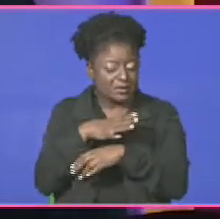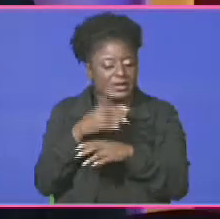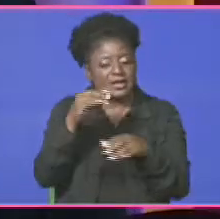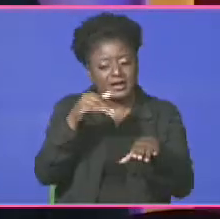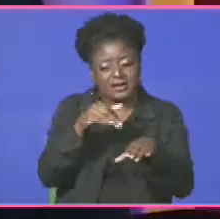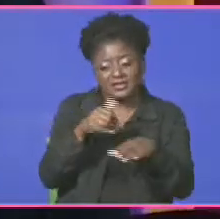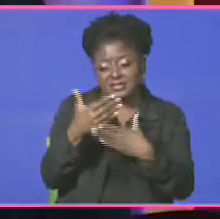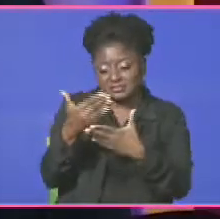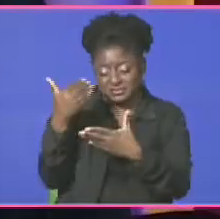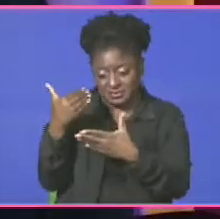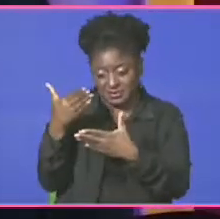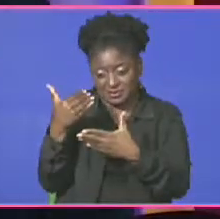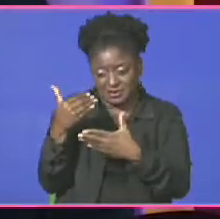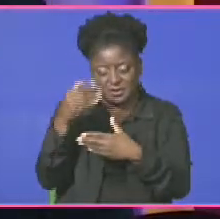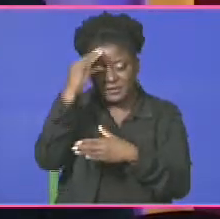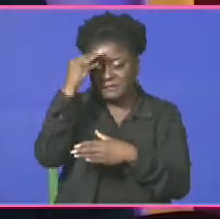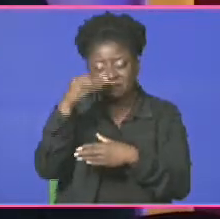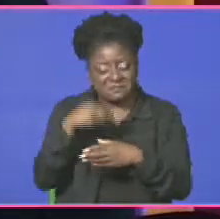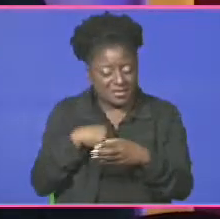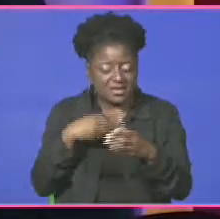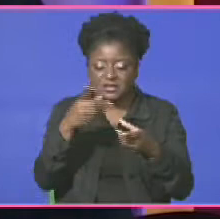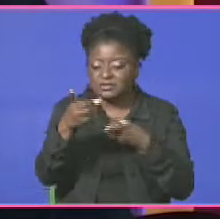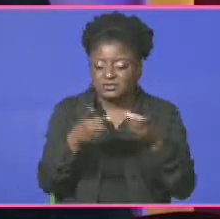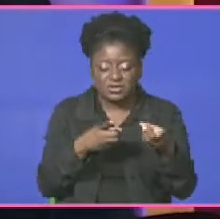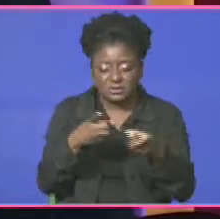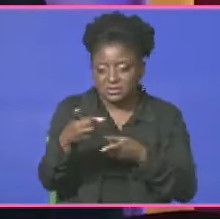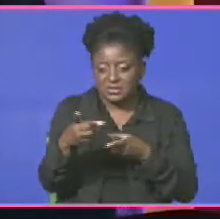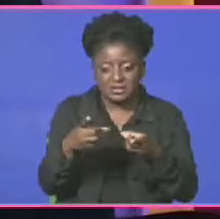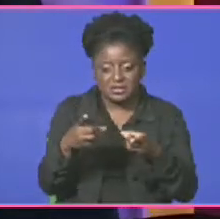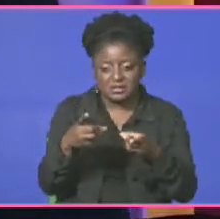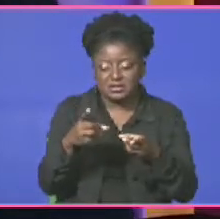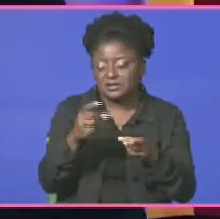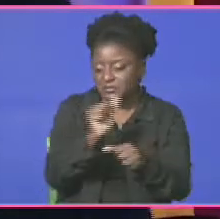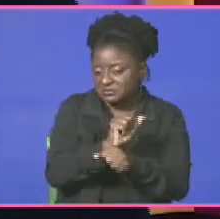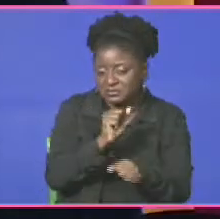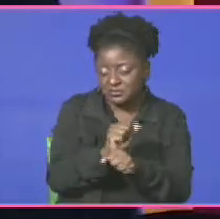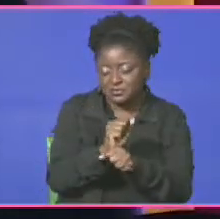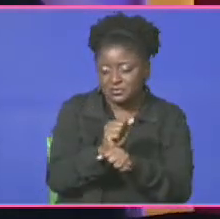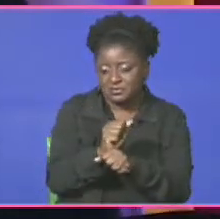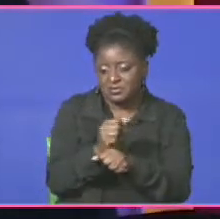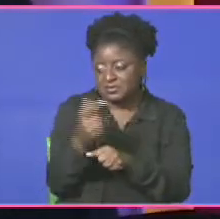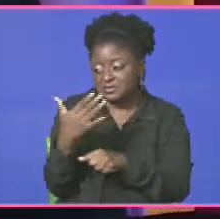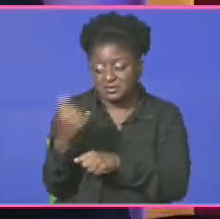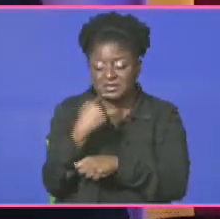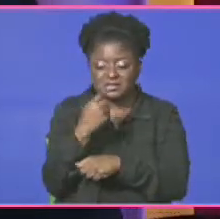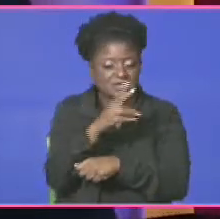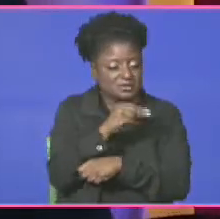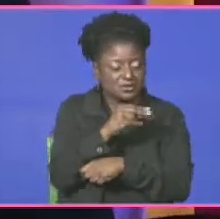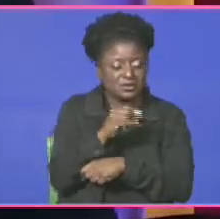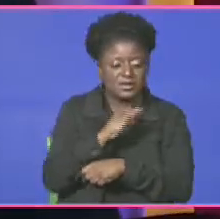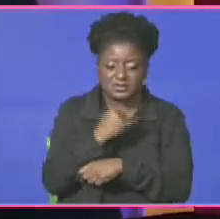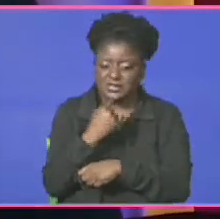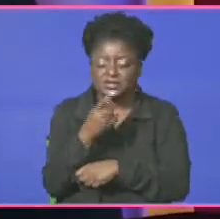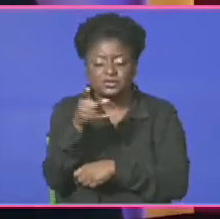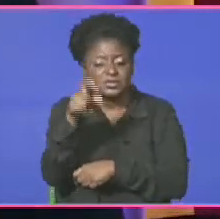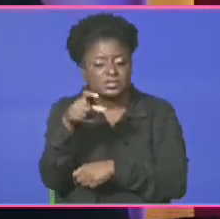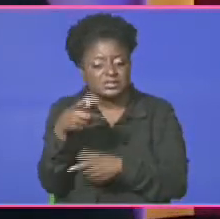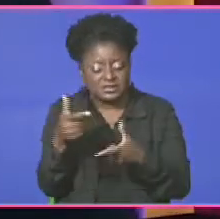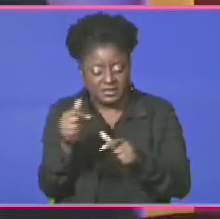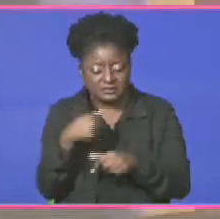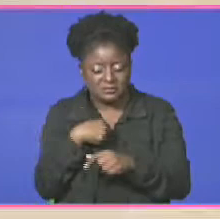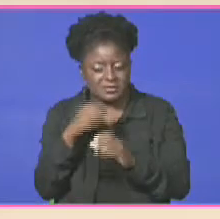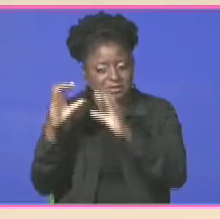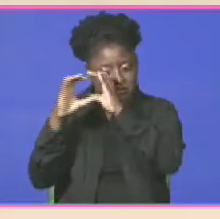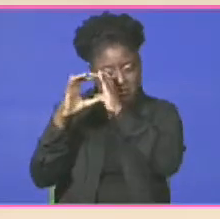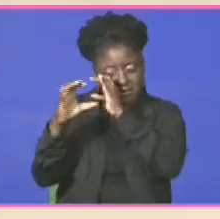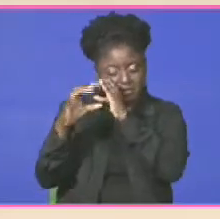and so he told me no, and I was like, well, you need to allow me, you know, to shoot so you can see that I can do the same